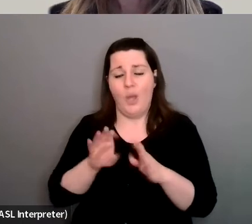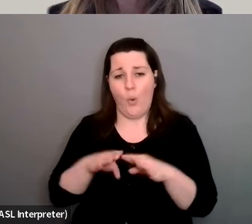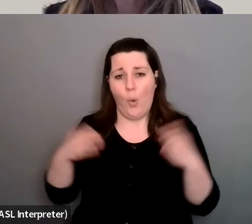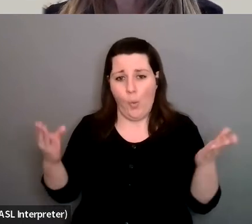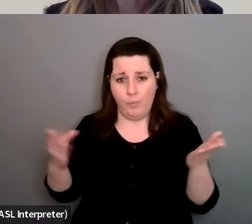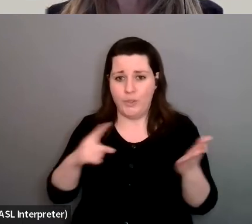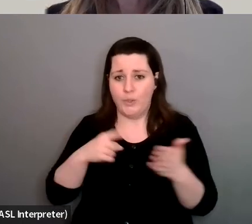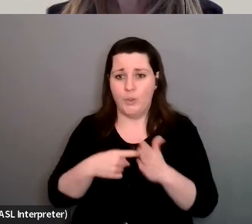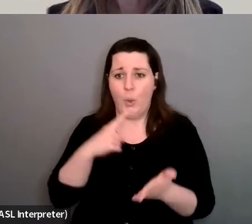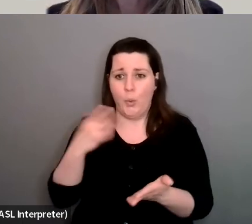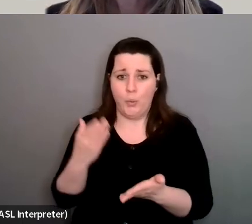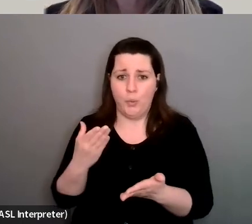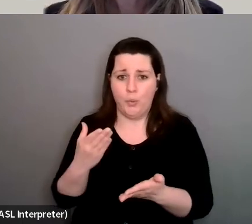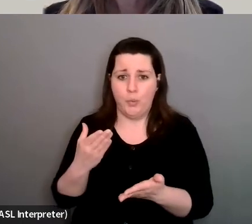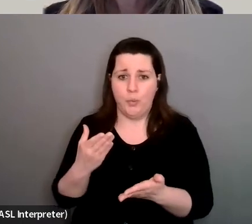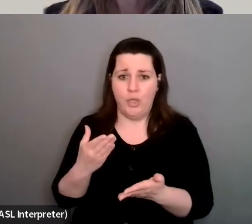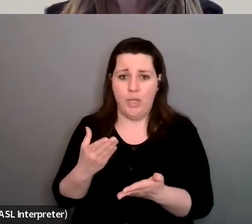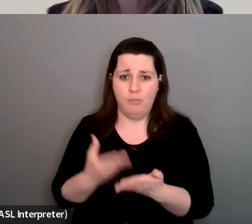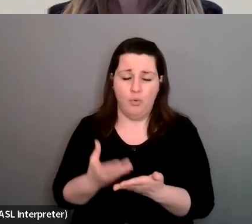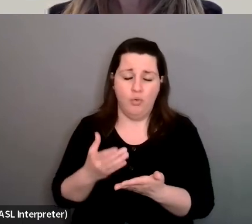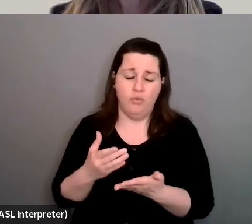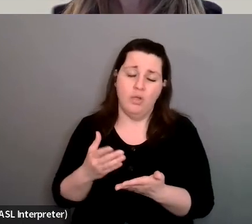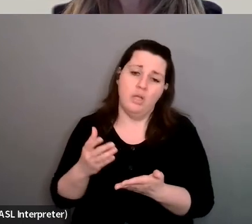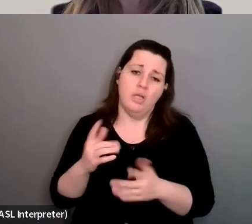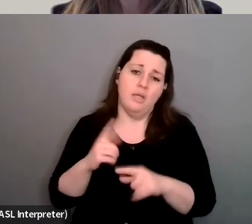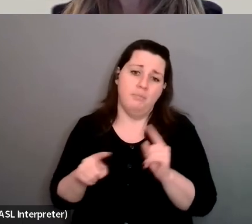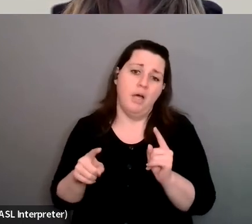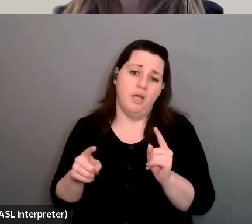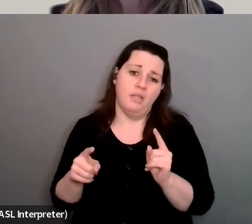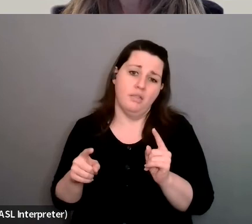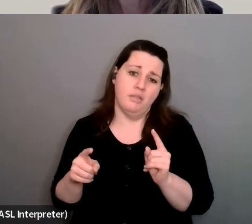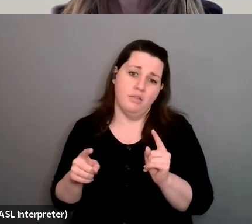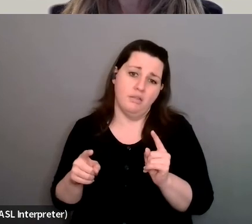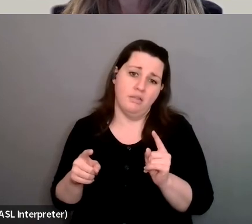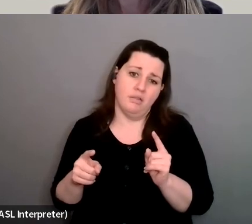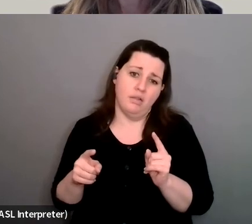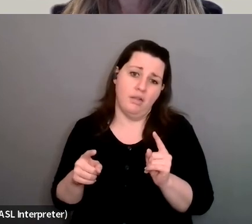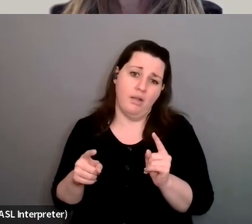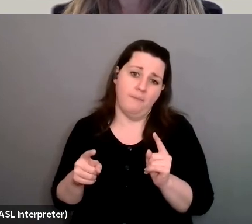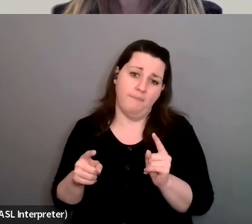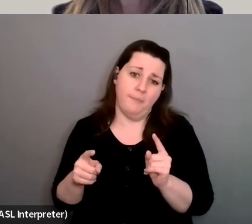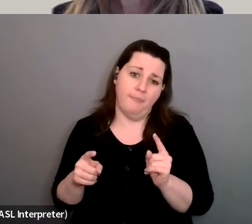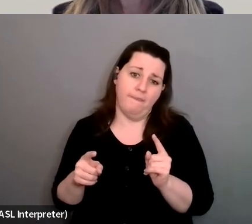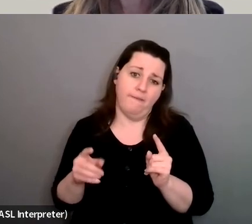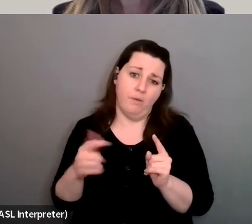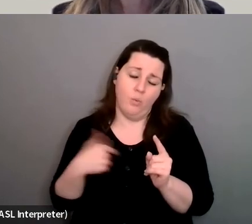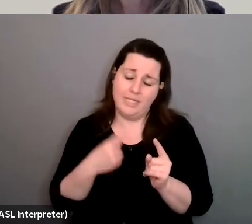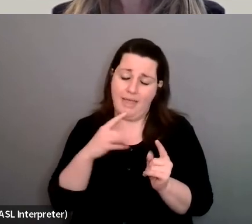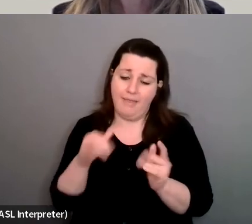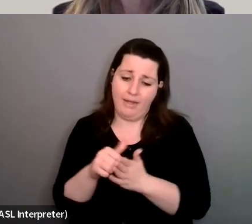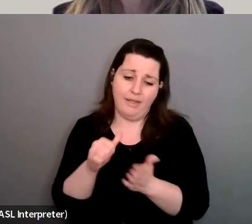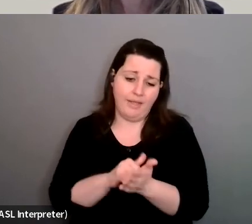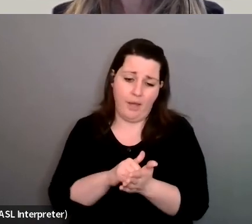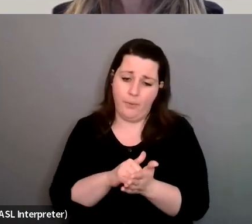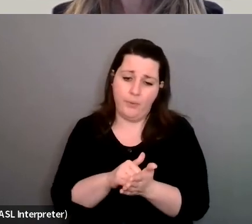of the account amounts. But I think what we've been saying here is that the account is not